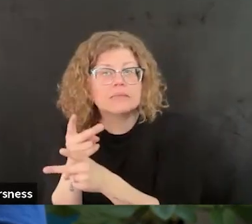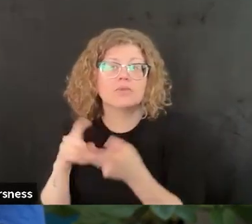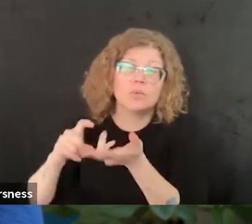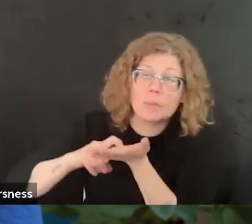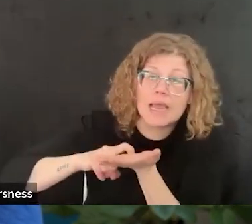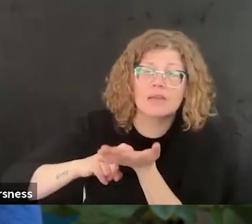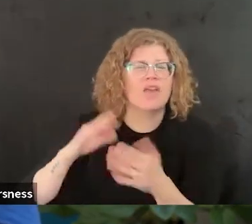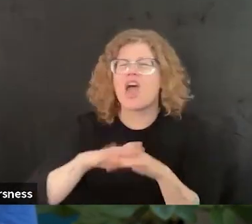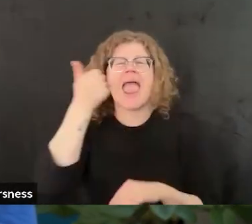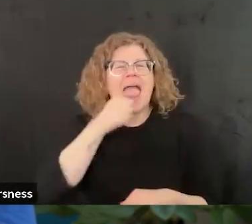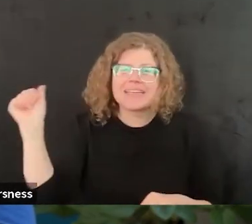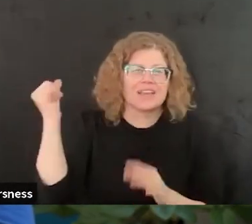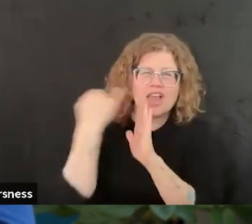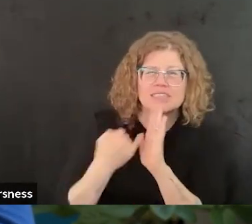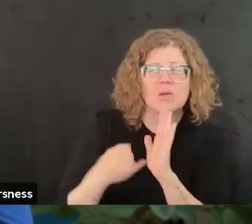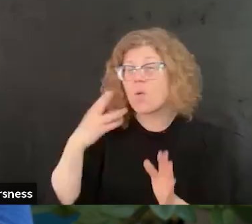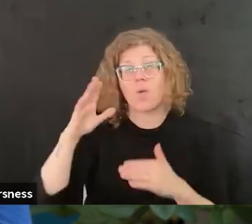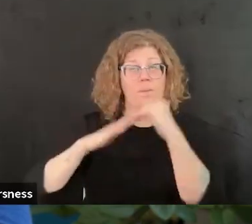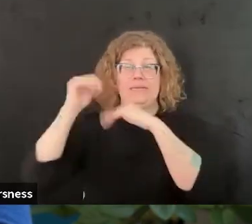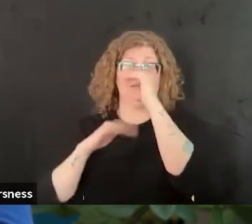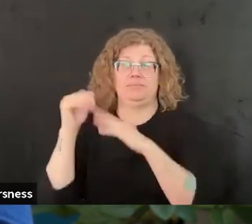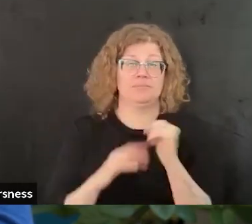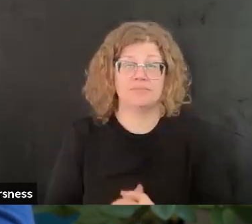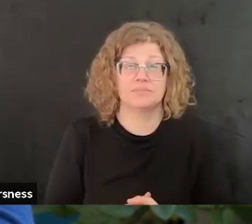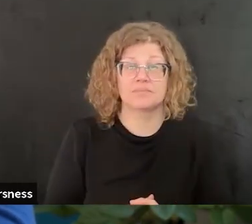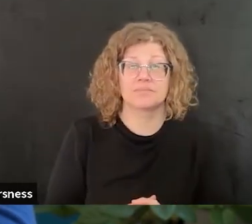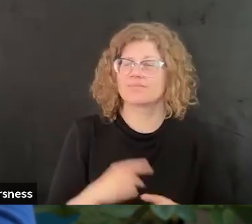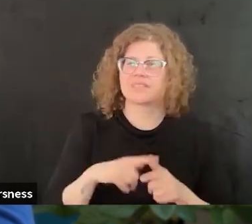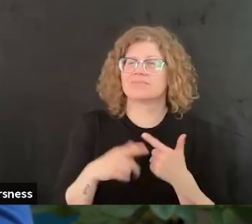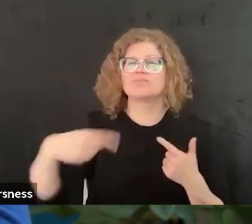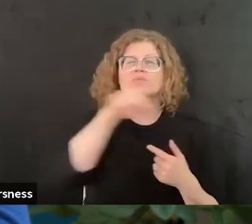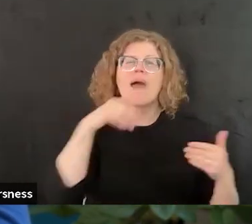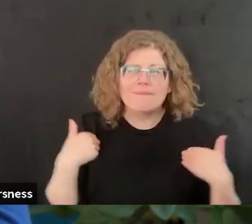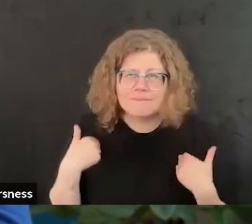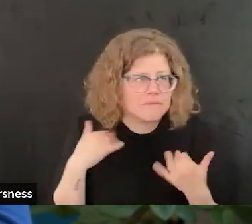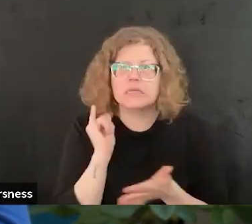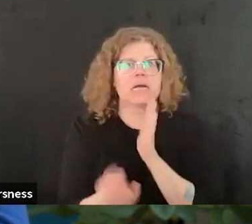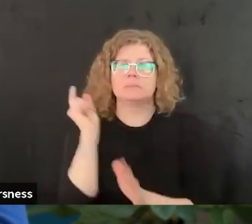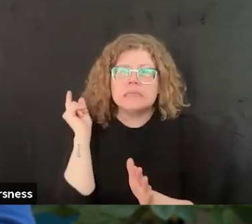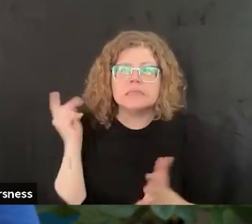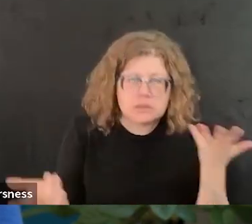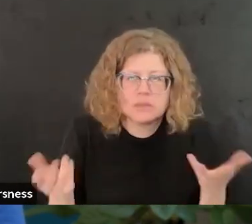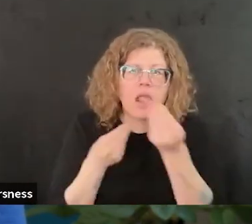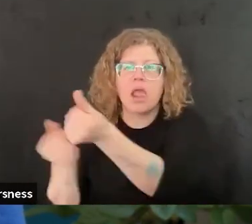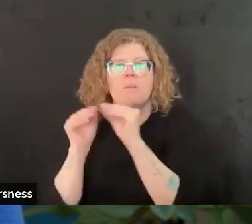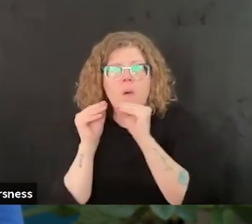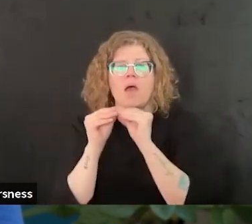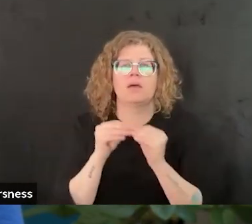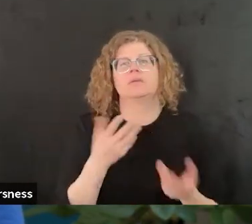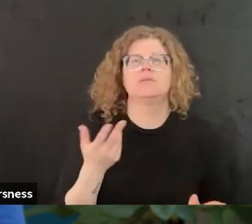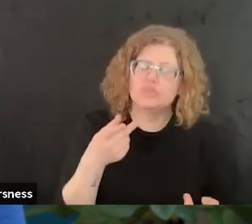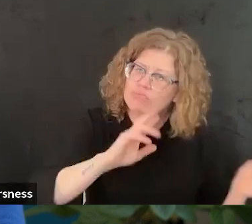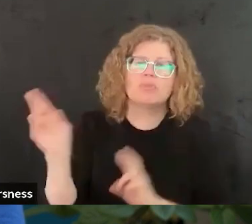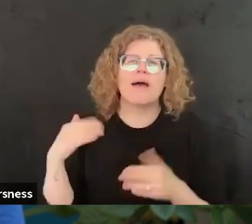preventative maintenance on any kind of infrastructure, including artwork, you don't spend on the surprises at the end, right?